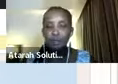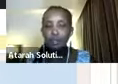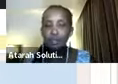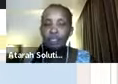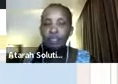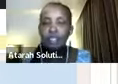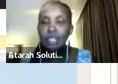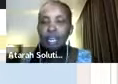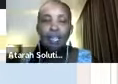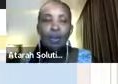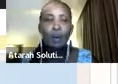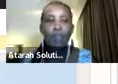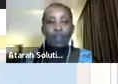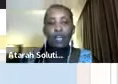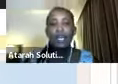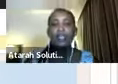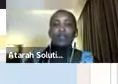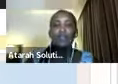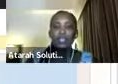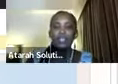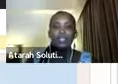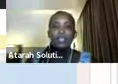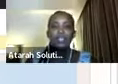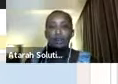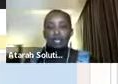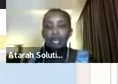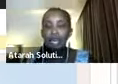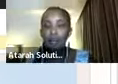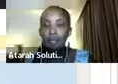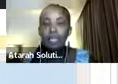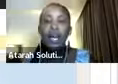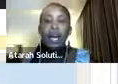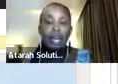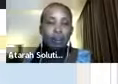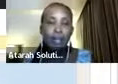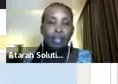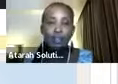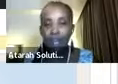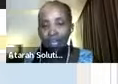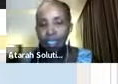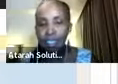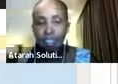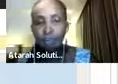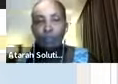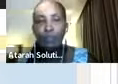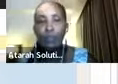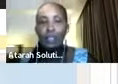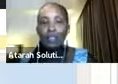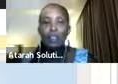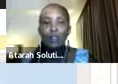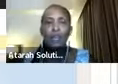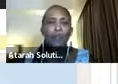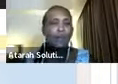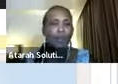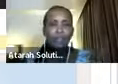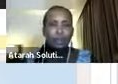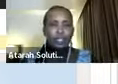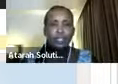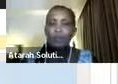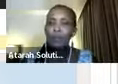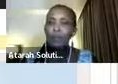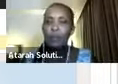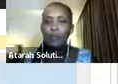Pathway Solution Services has been offering us free trainings on their LMS. I am glad you've heard the testimonial from Sandra Joy. We have